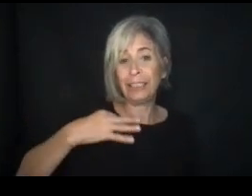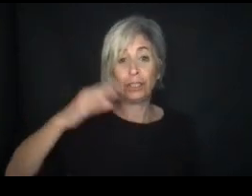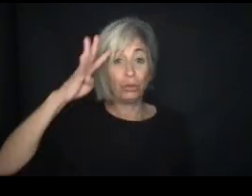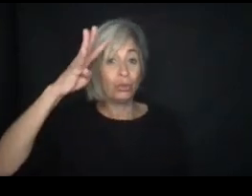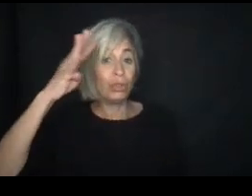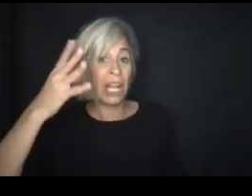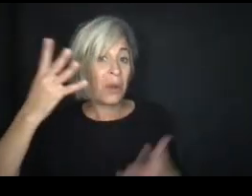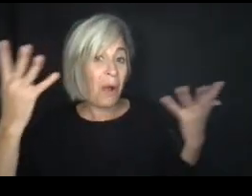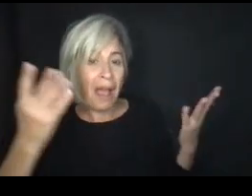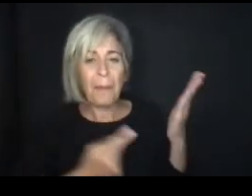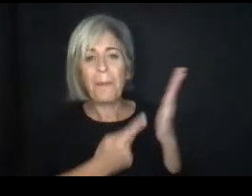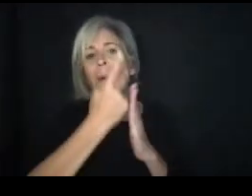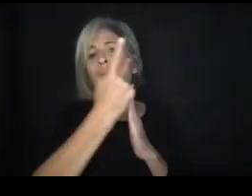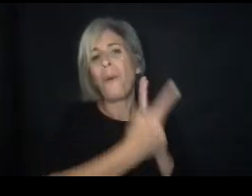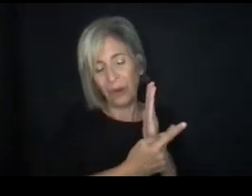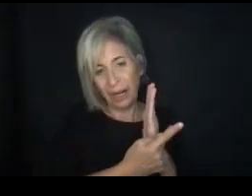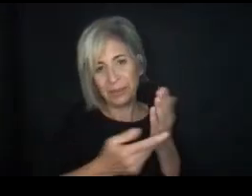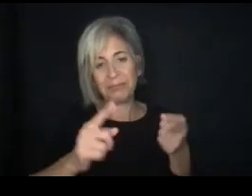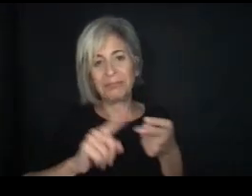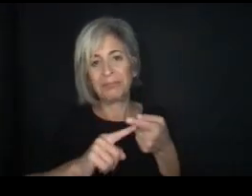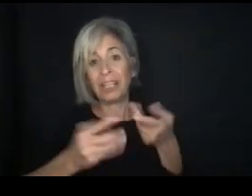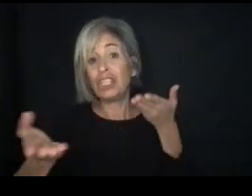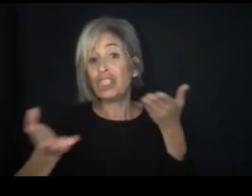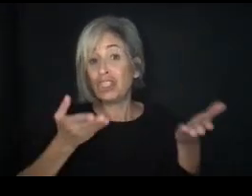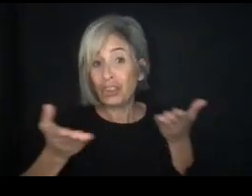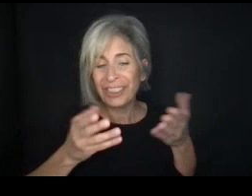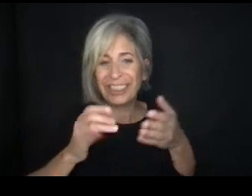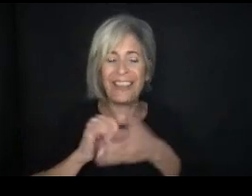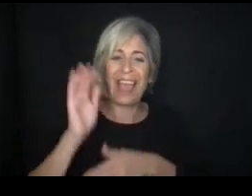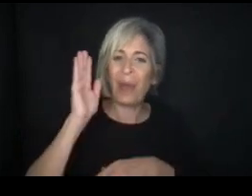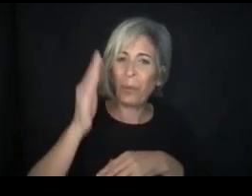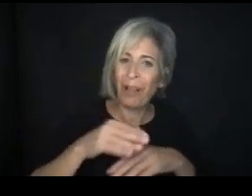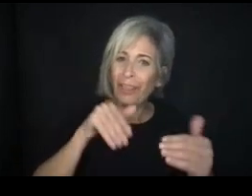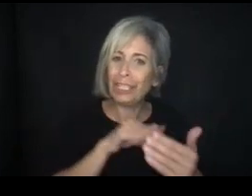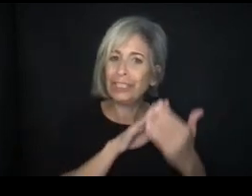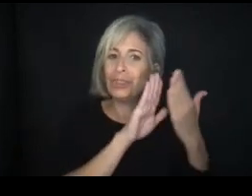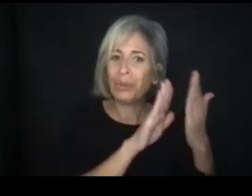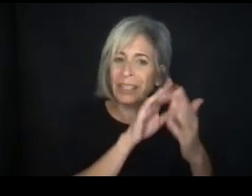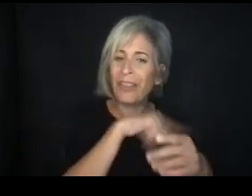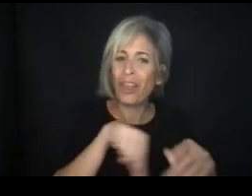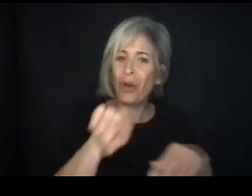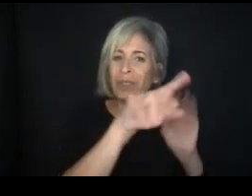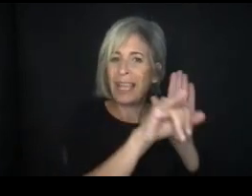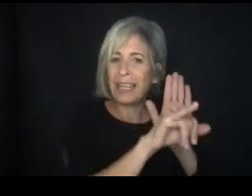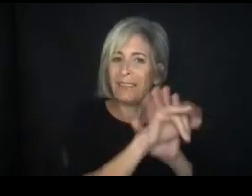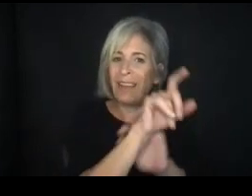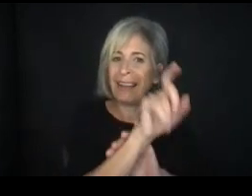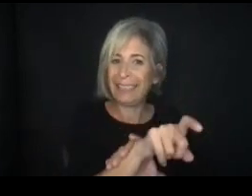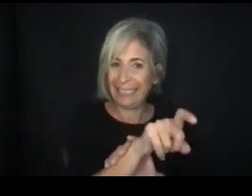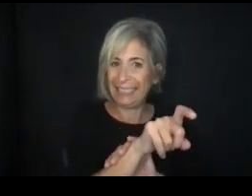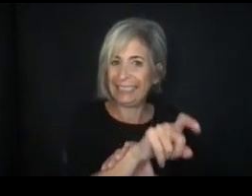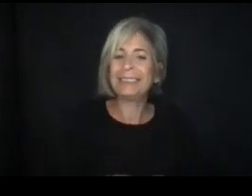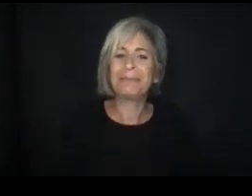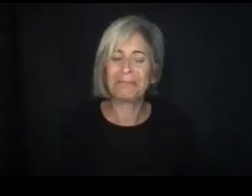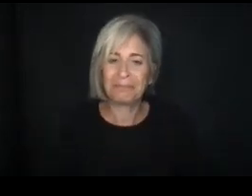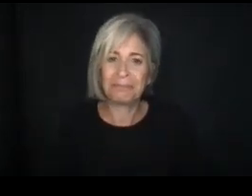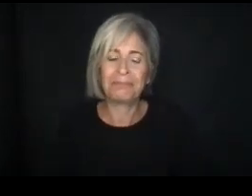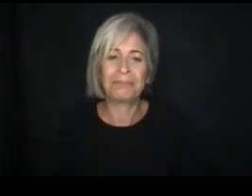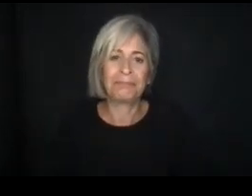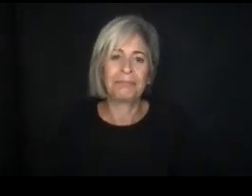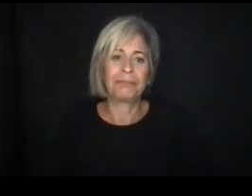those programs, services that will address those identified needs.